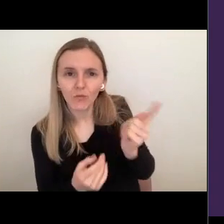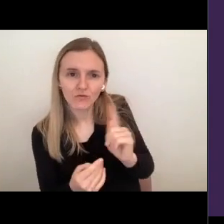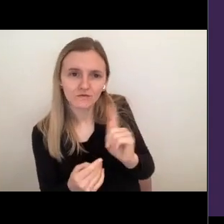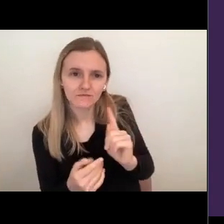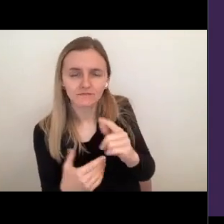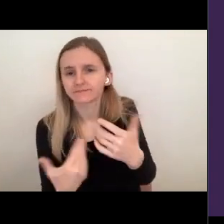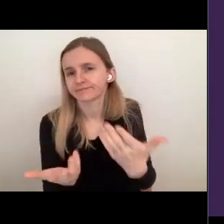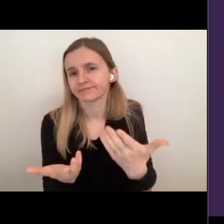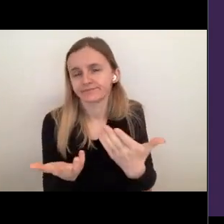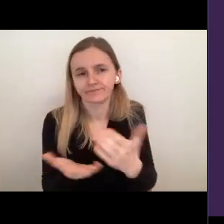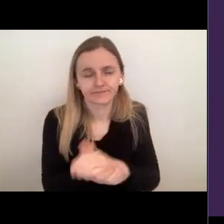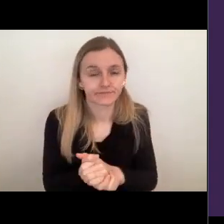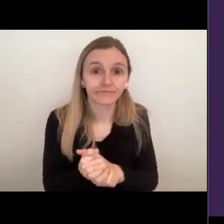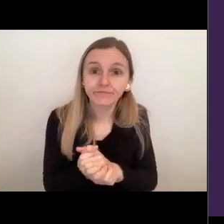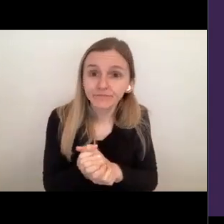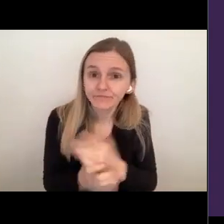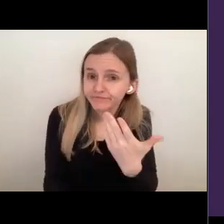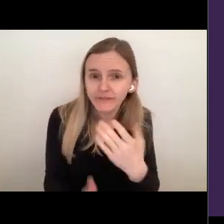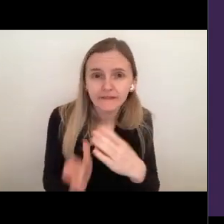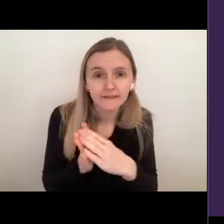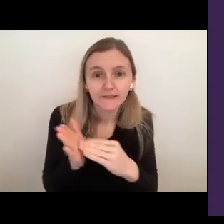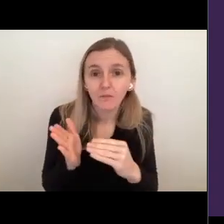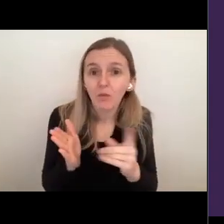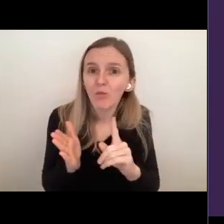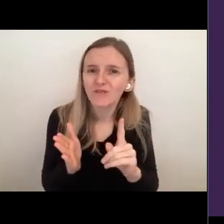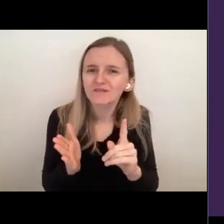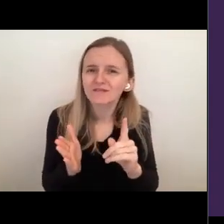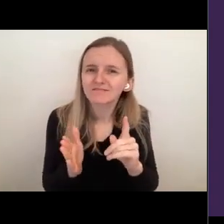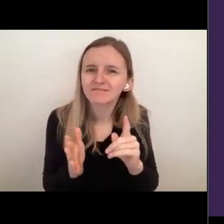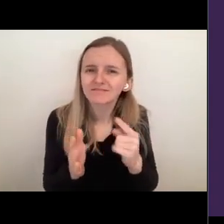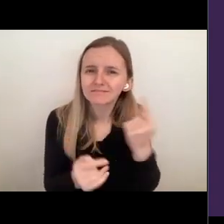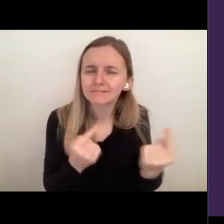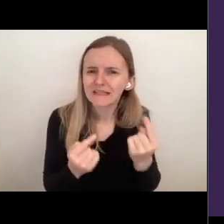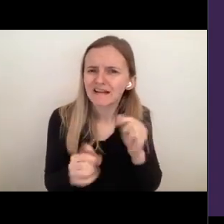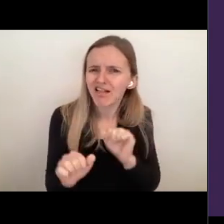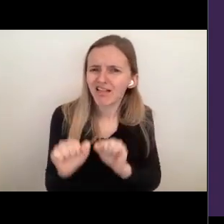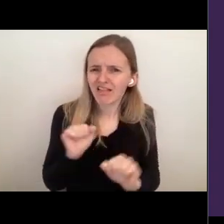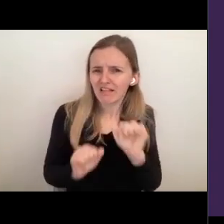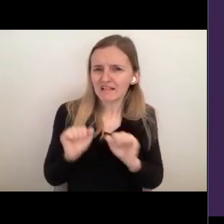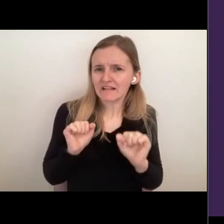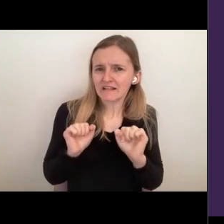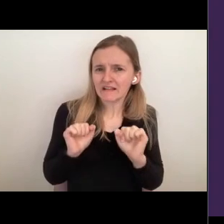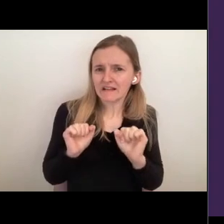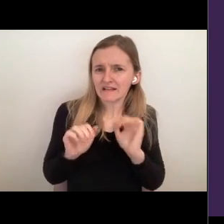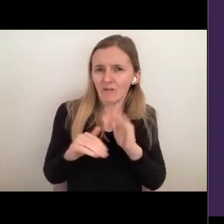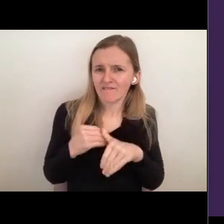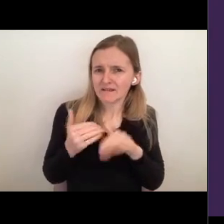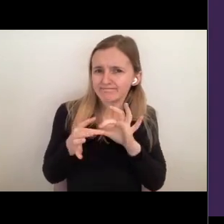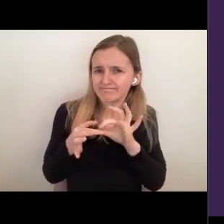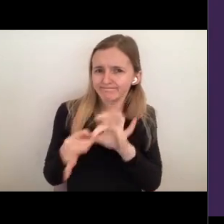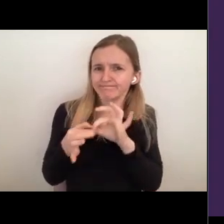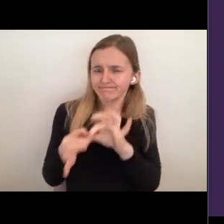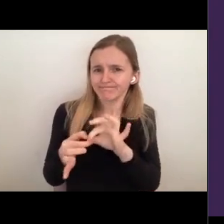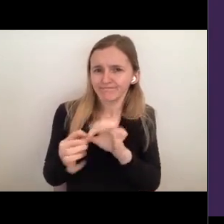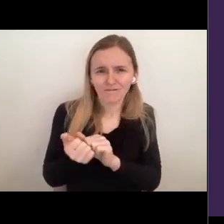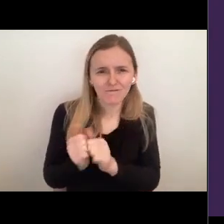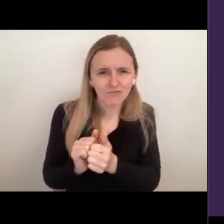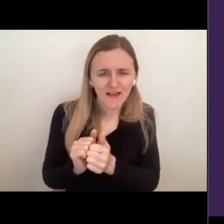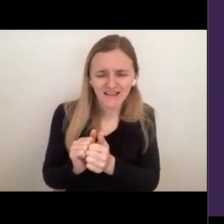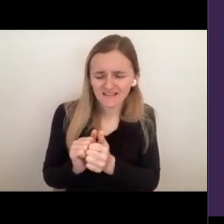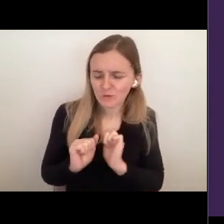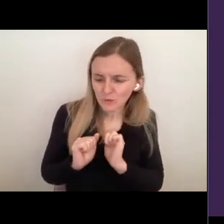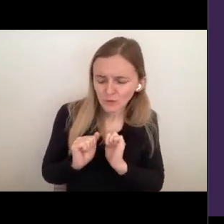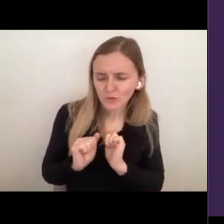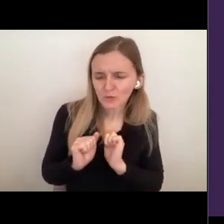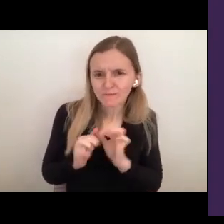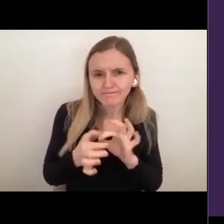there's a reluctance, for example, to make friends, if there's a reluctance to engage in a community, why